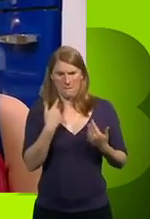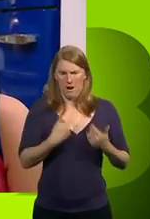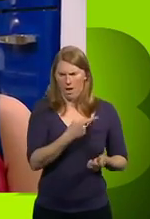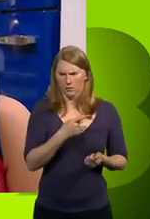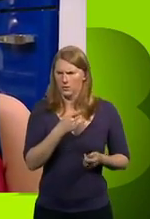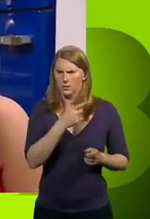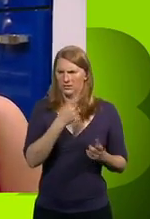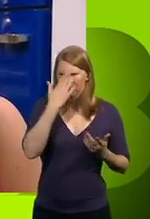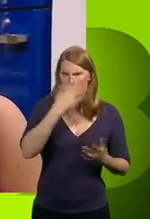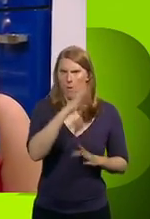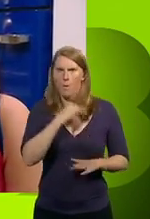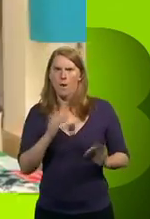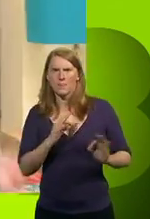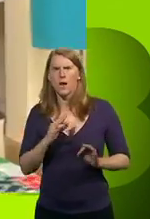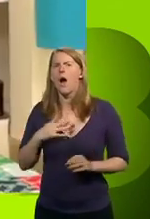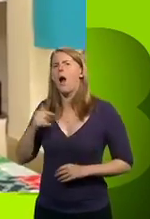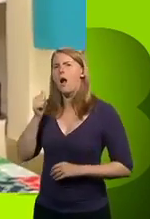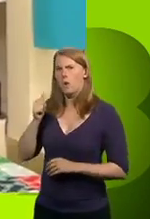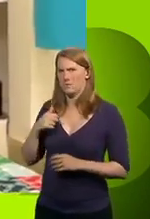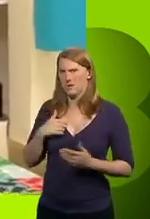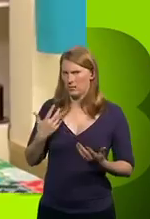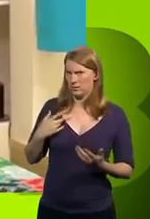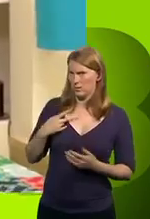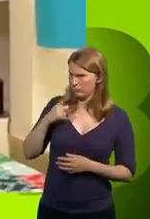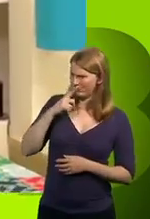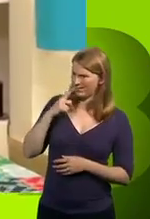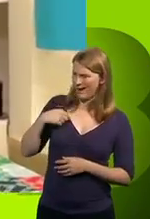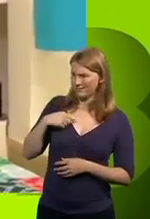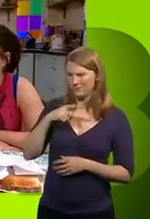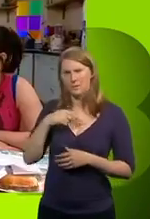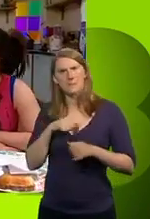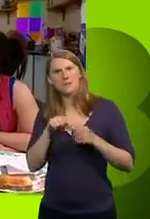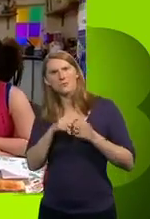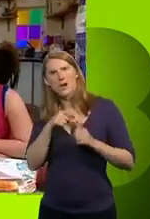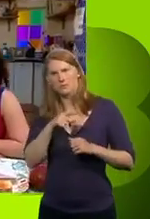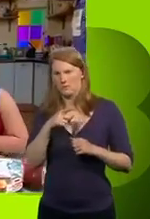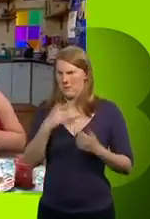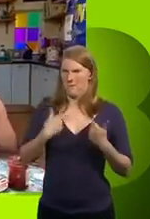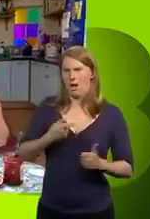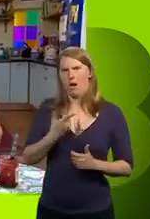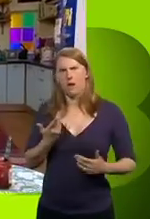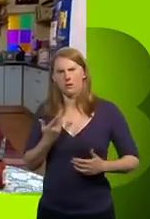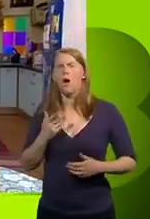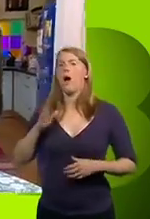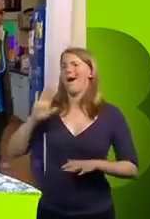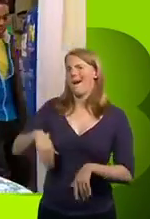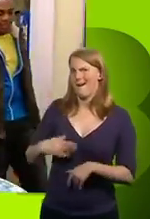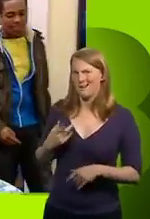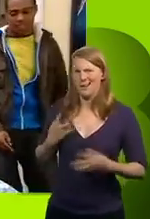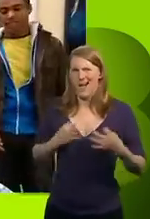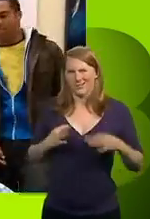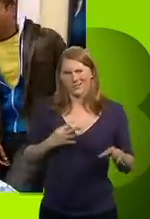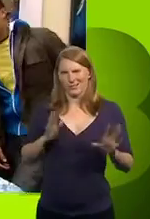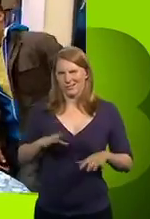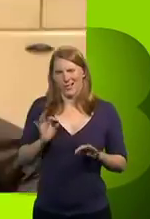don't know my best friend is Mr. Moneybags? Well, you're an actress. Start acting like nothing's happened. Hi, Jack! Hi,